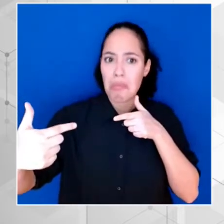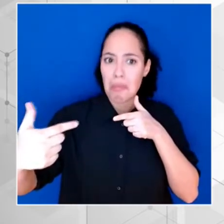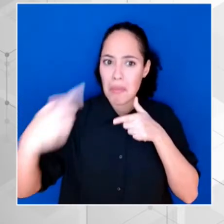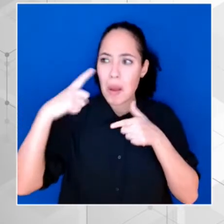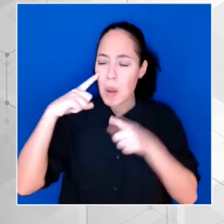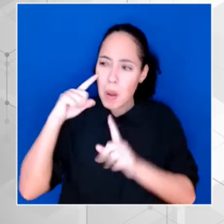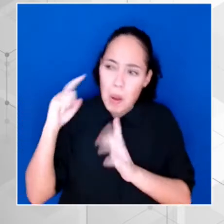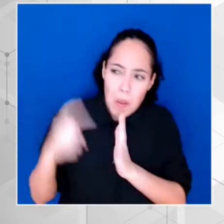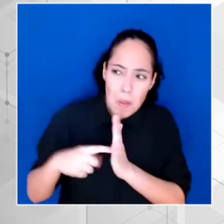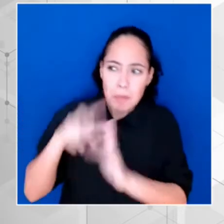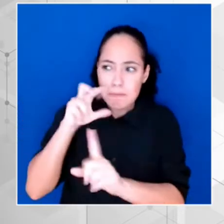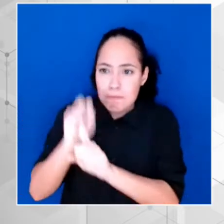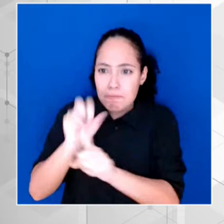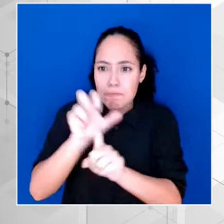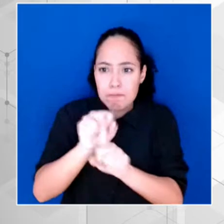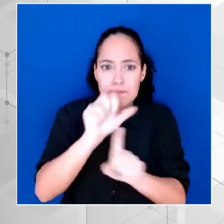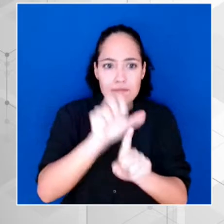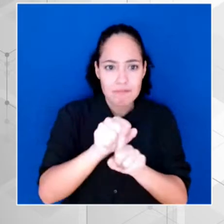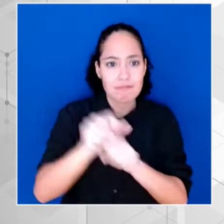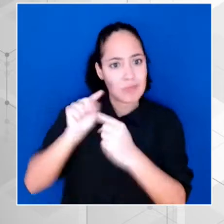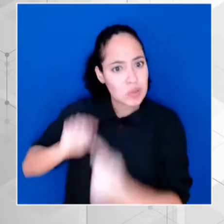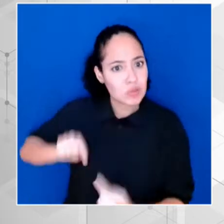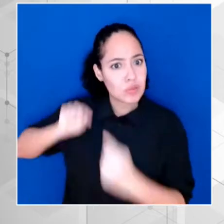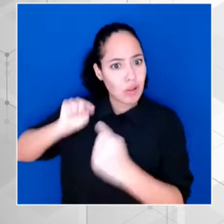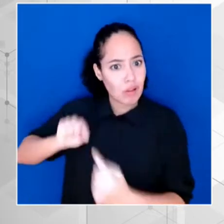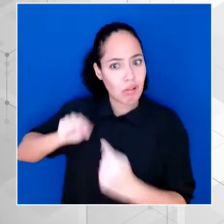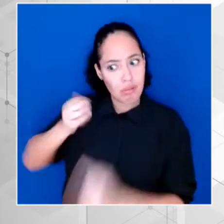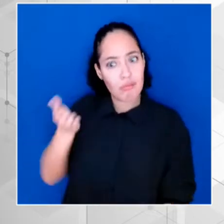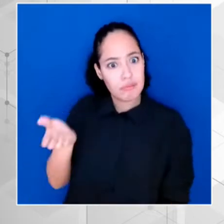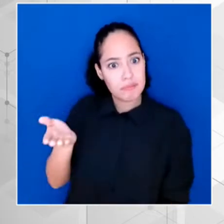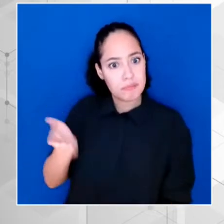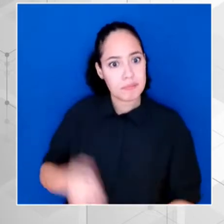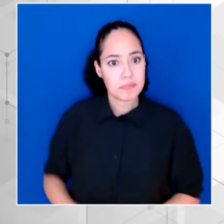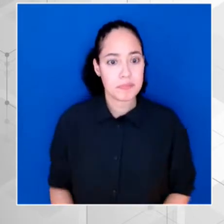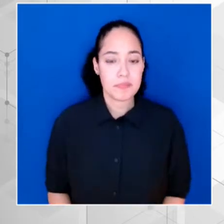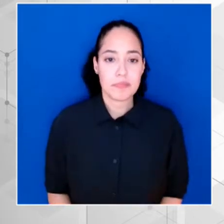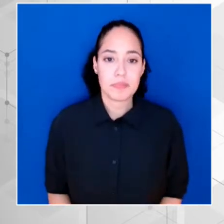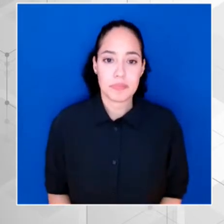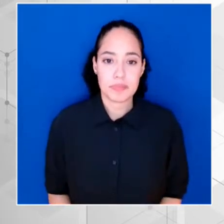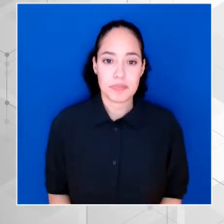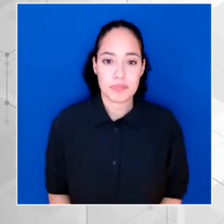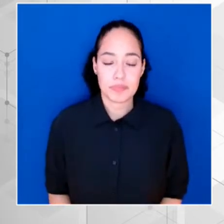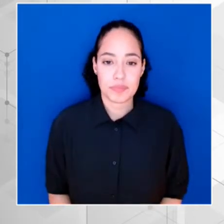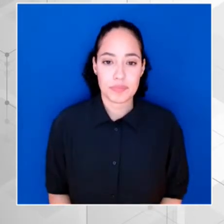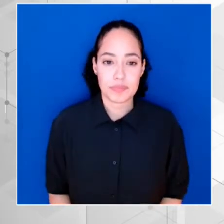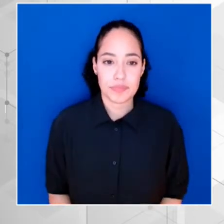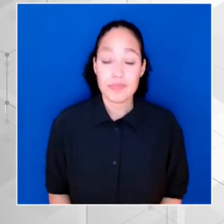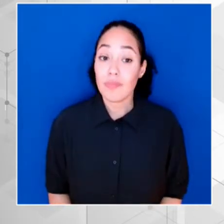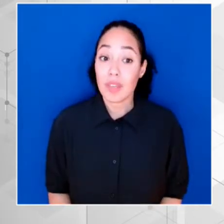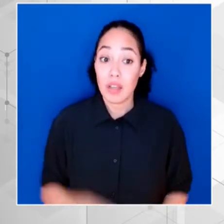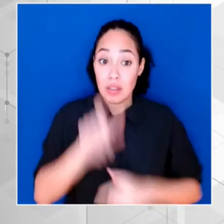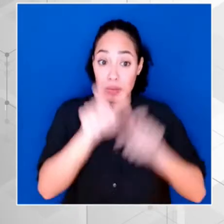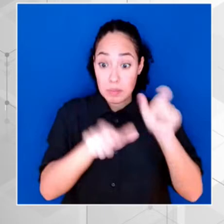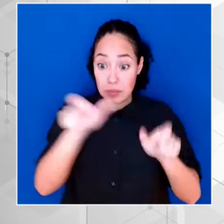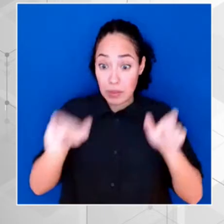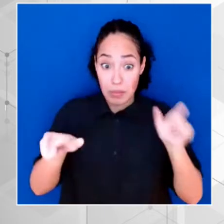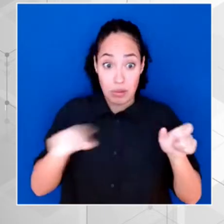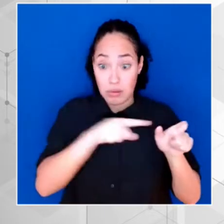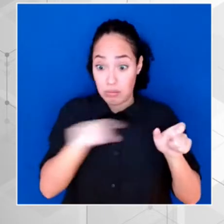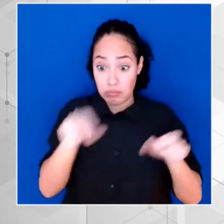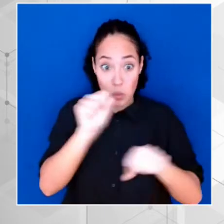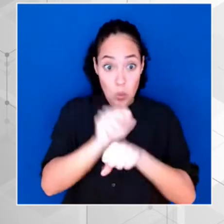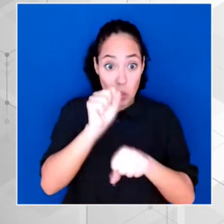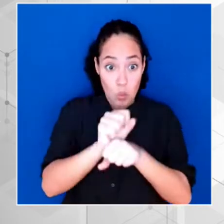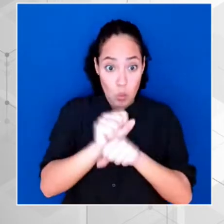There are so many things that make up a diverse workforce. There are primary characteristics of each person, such as your